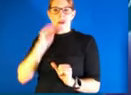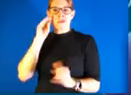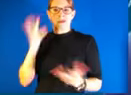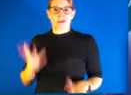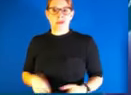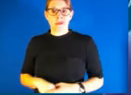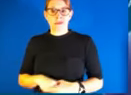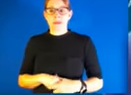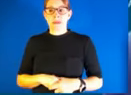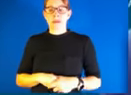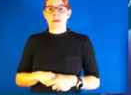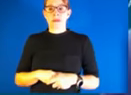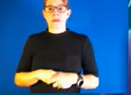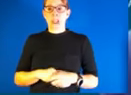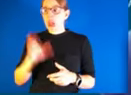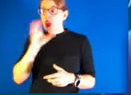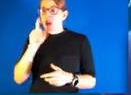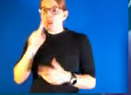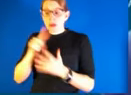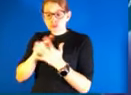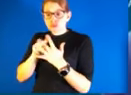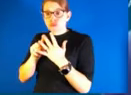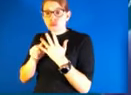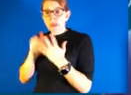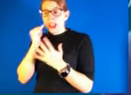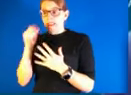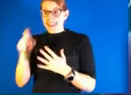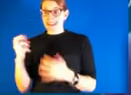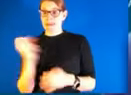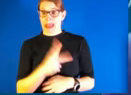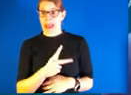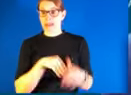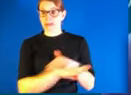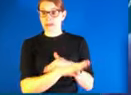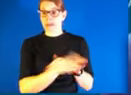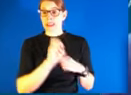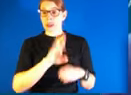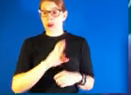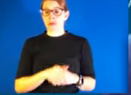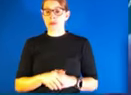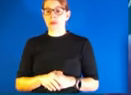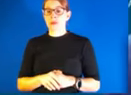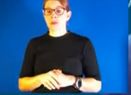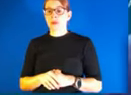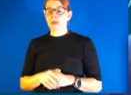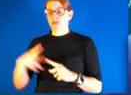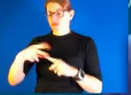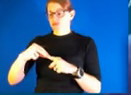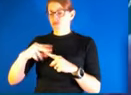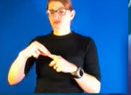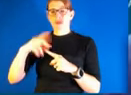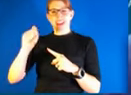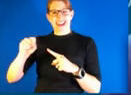and what things to look for when they should come back. And, you can get the disposable pulse oximeters, Amazon, not the disposable,